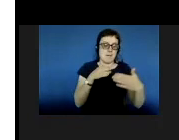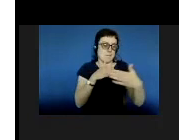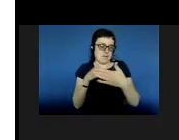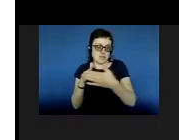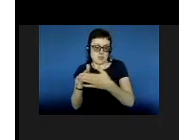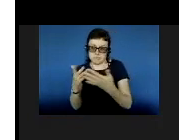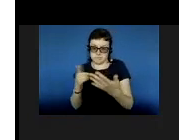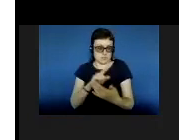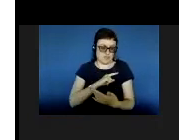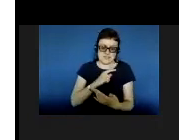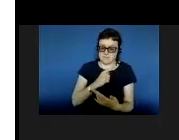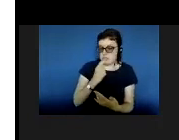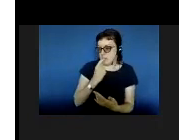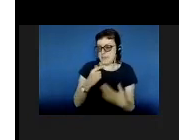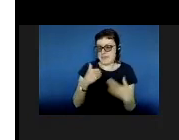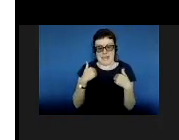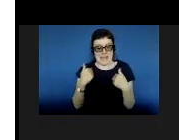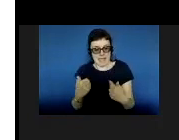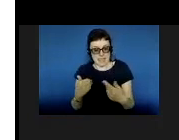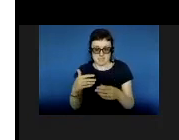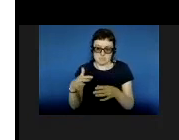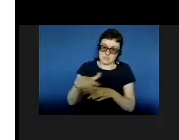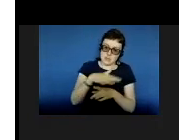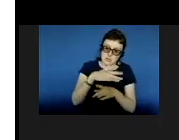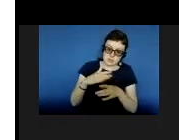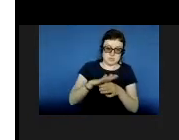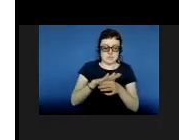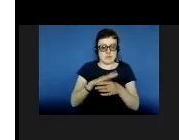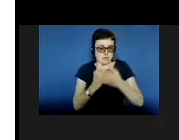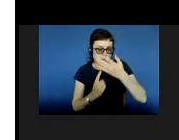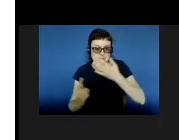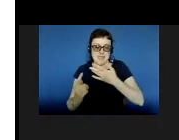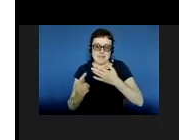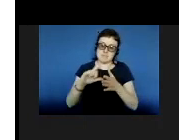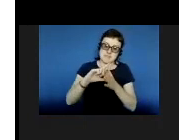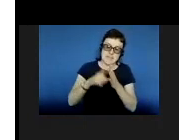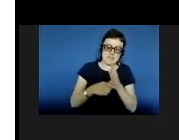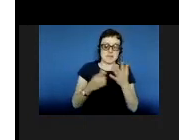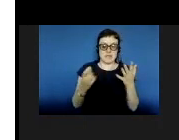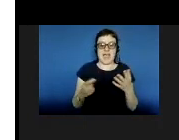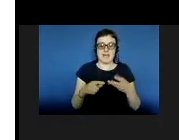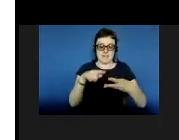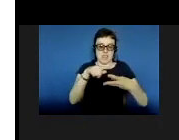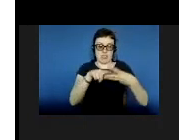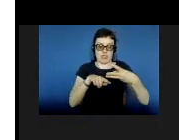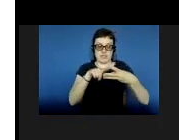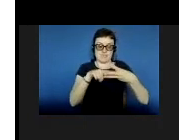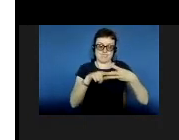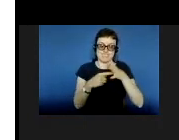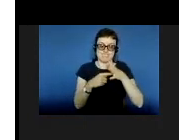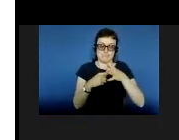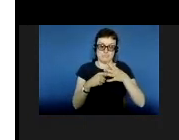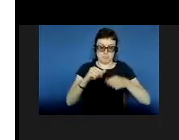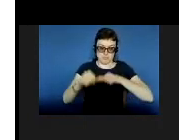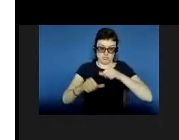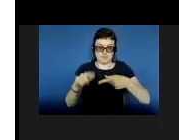health, disability, social circumstance or isolation. And we do this through our 3 key programmes of work: our artist